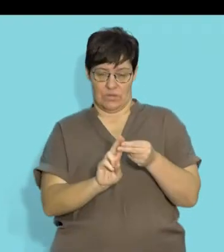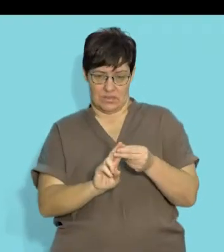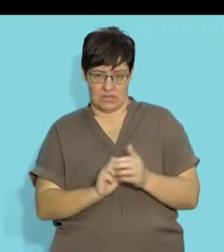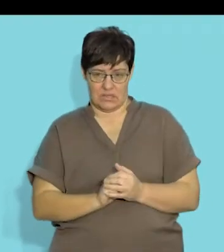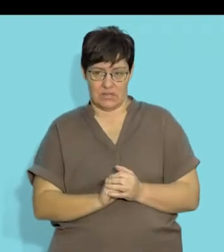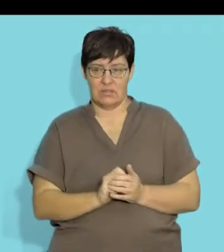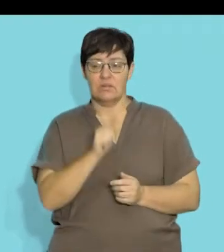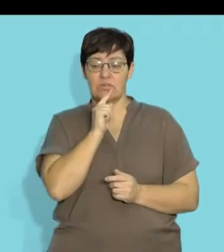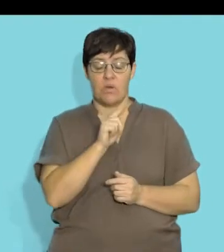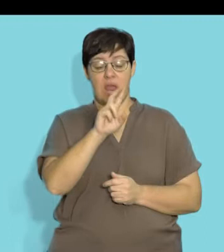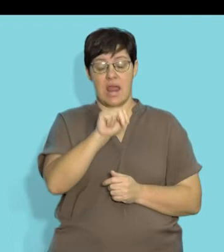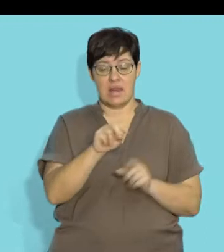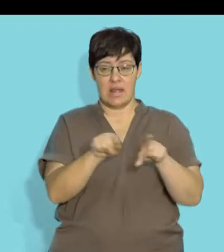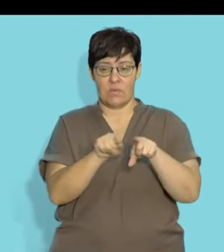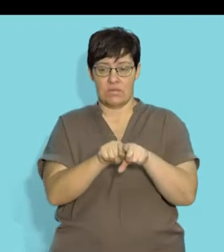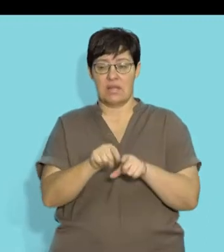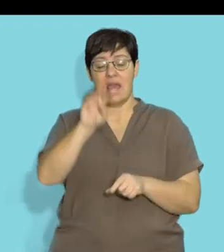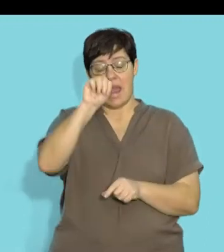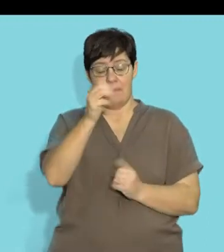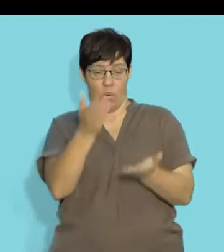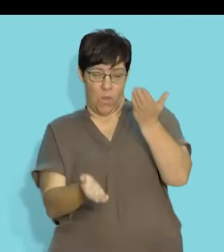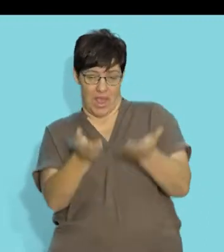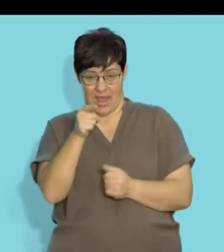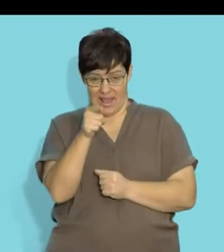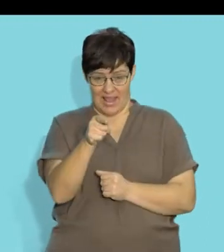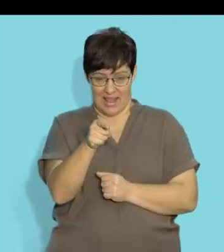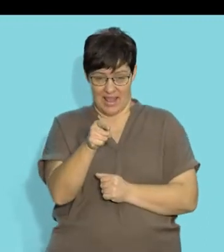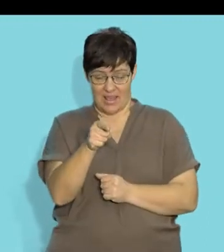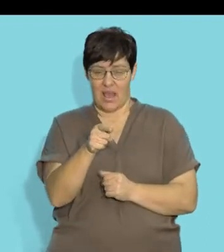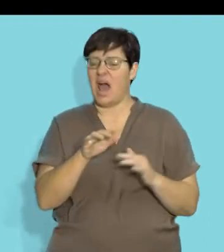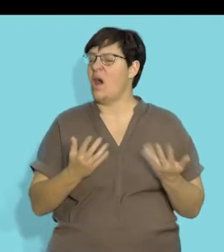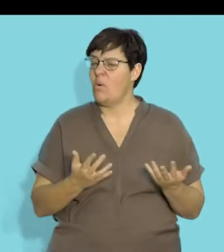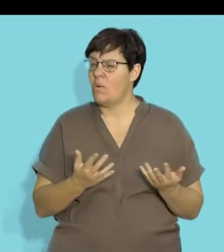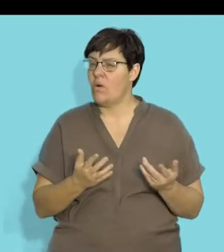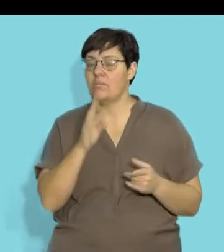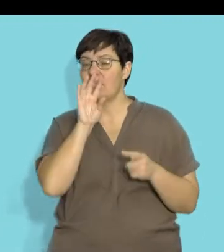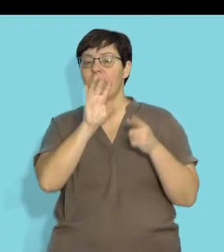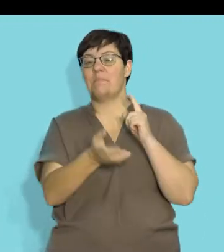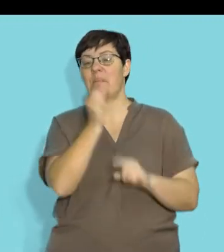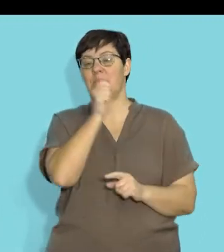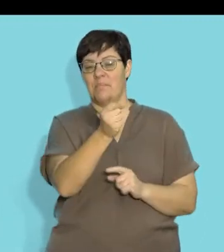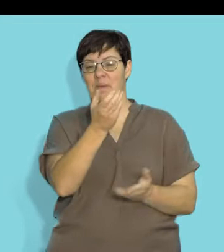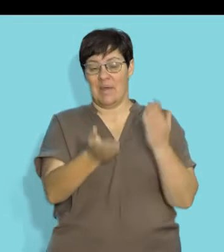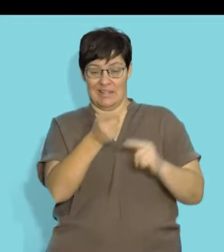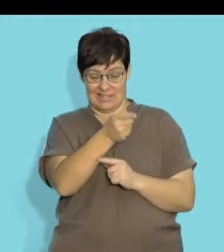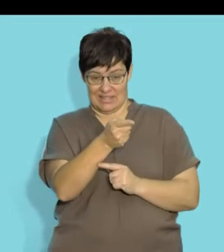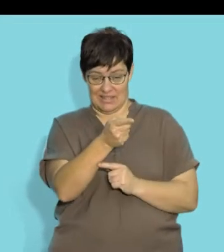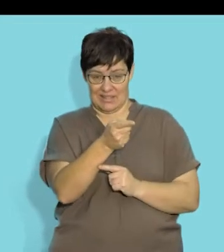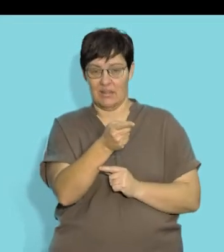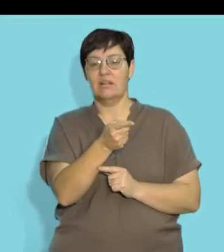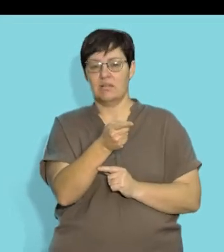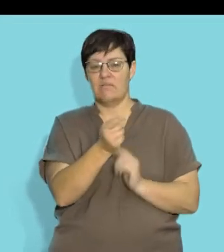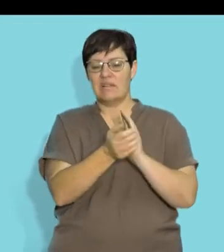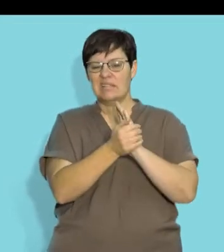is mass of sample that will weigh in the sense of us obtaining the mass, so that there's a scale